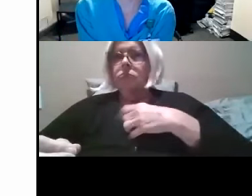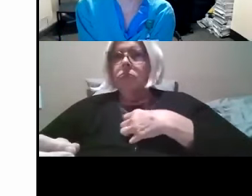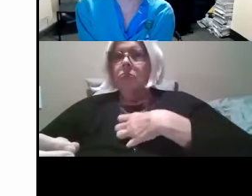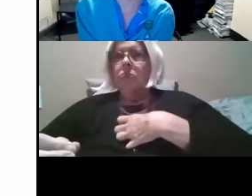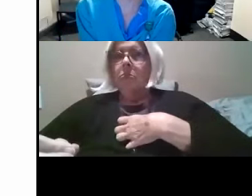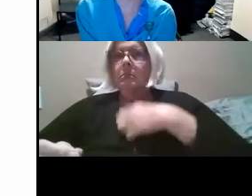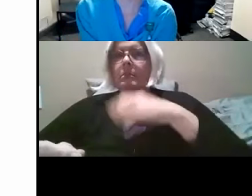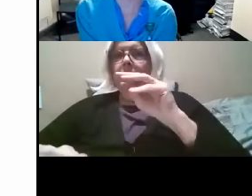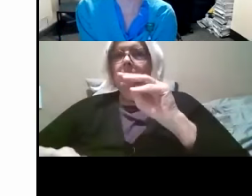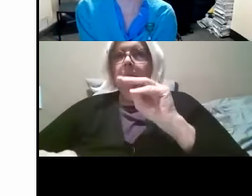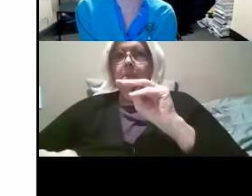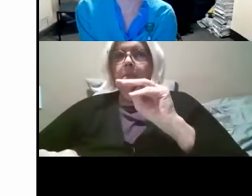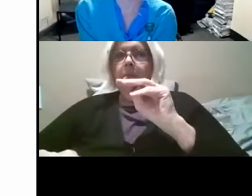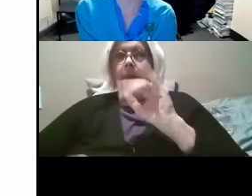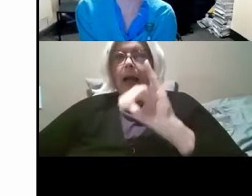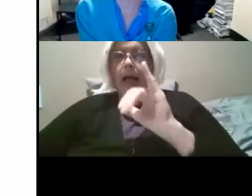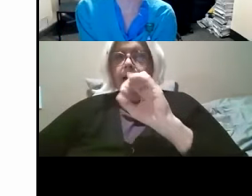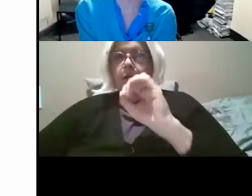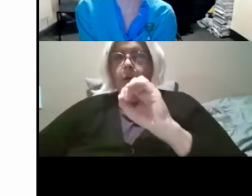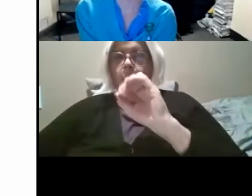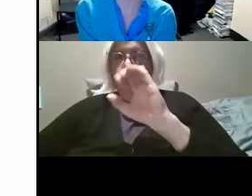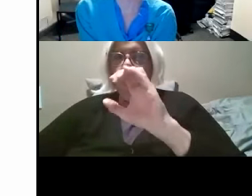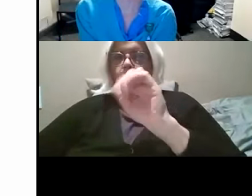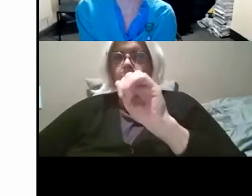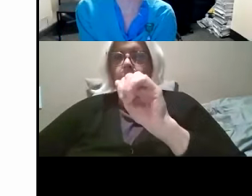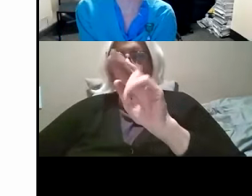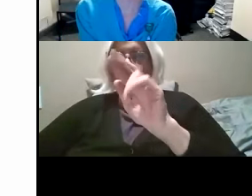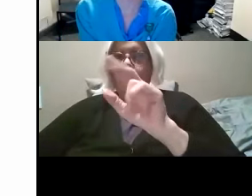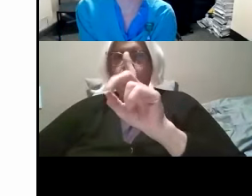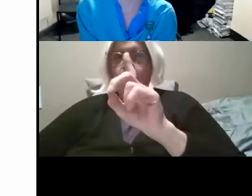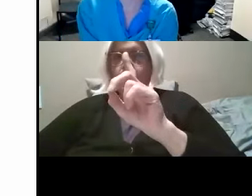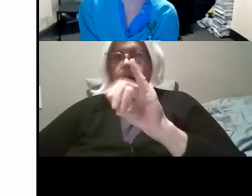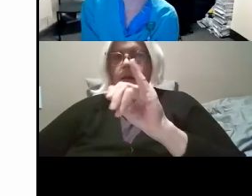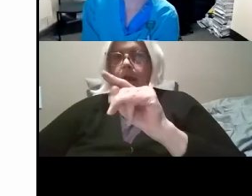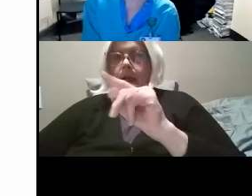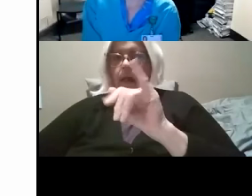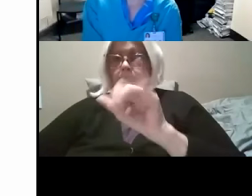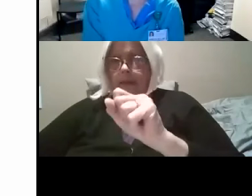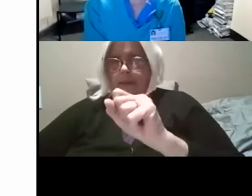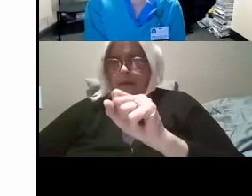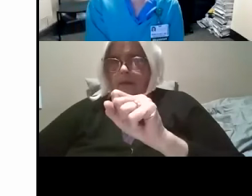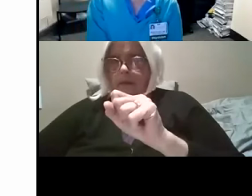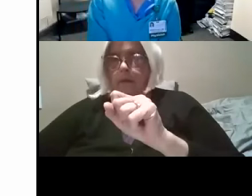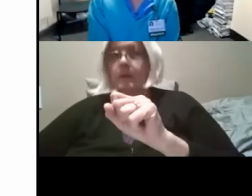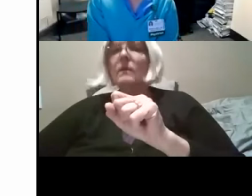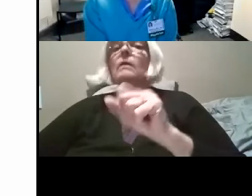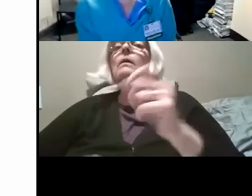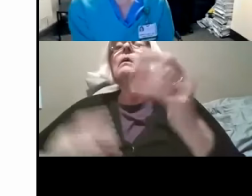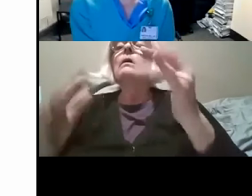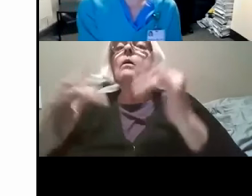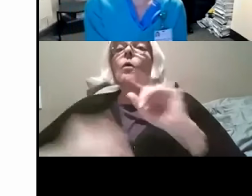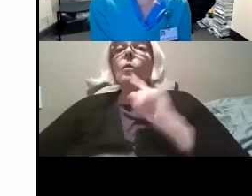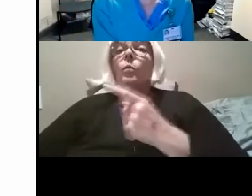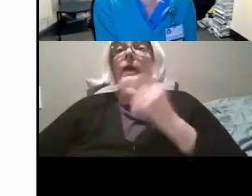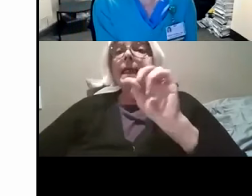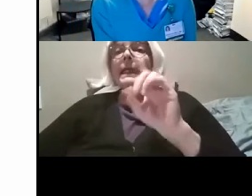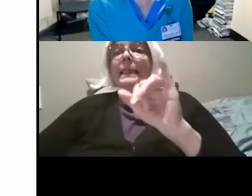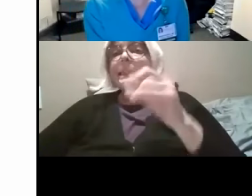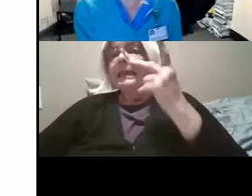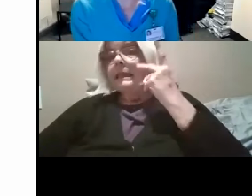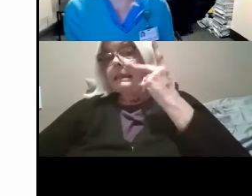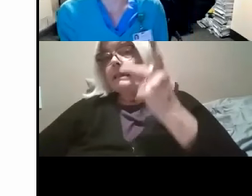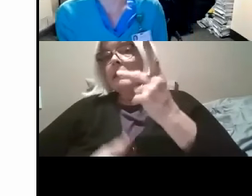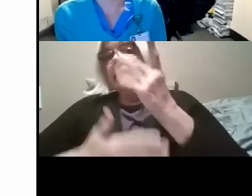of myocarditis in 12 to 17-year-old males after the second dose of the Pfizer vaccine. It's